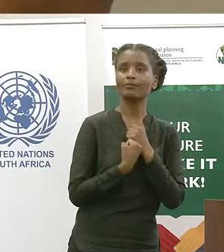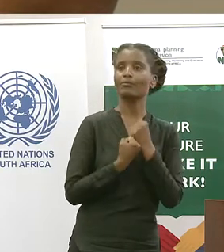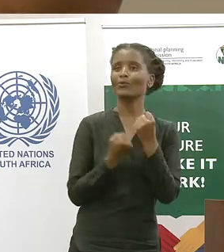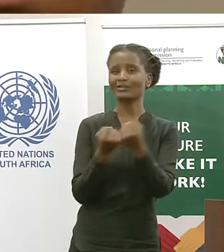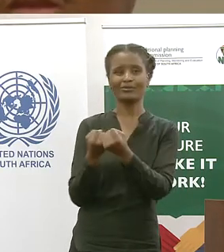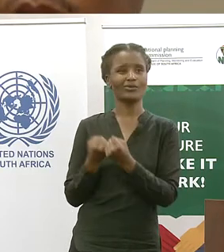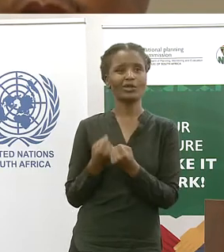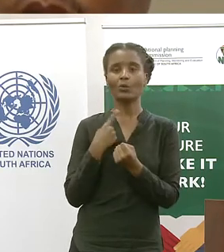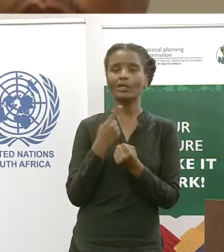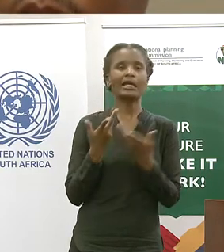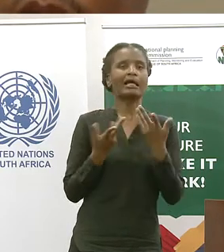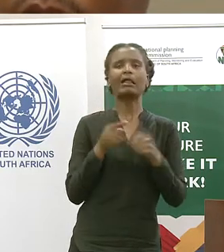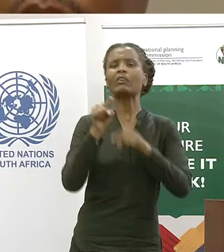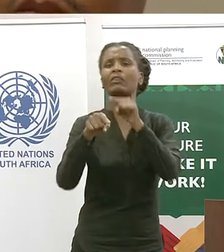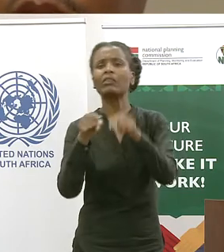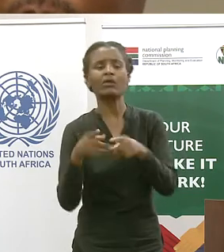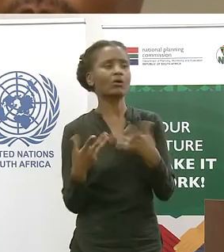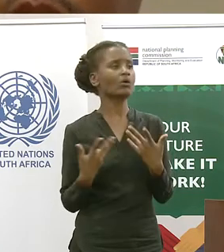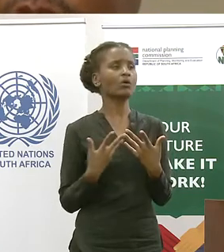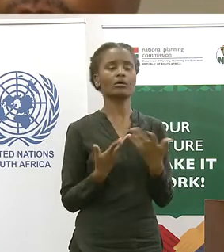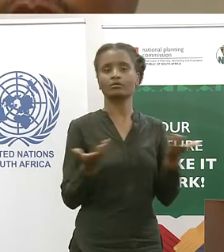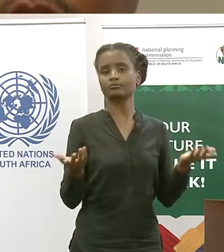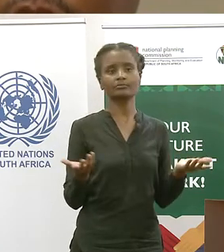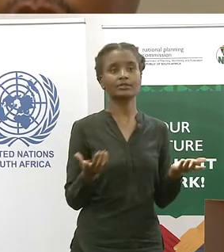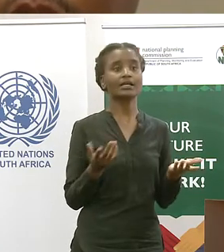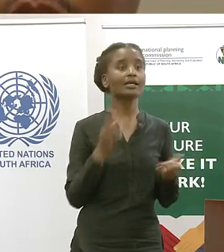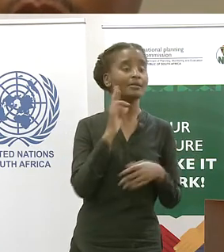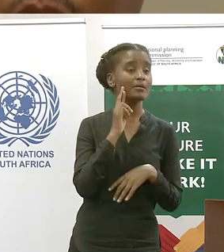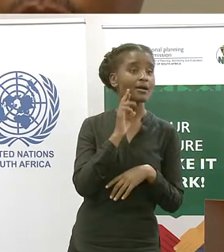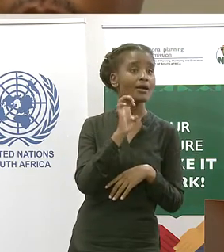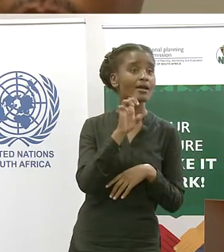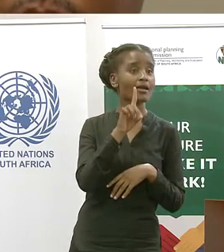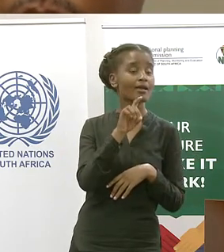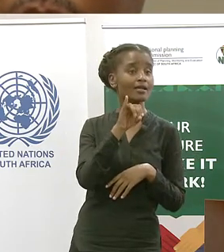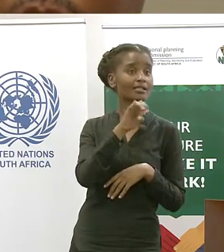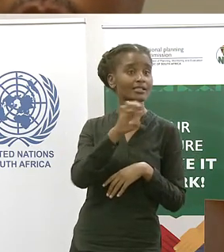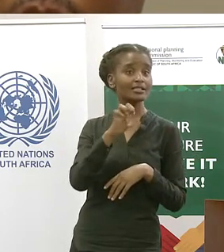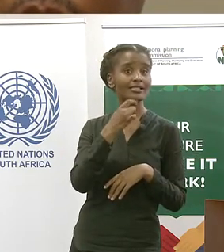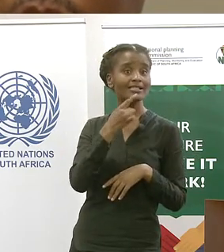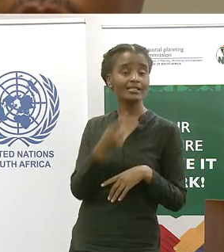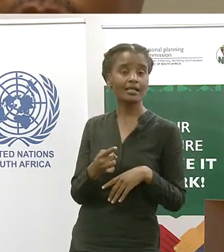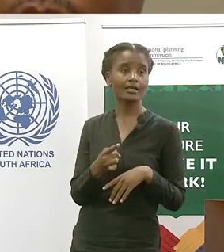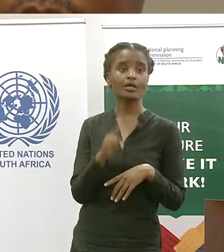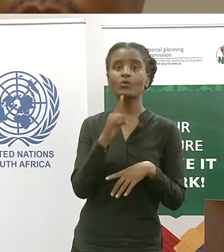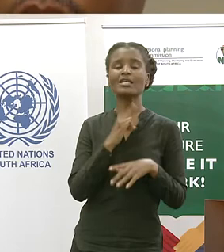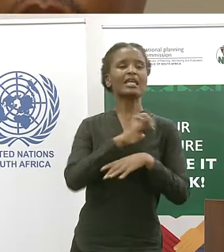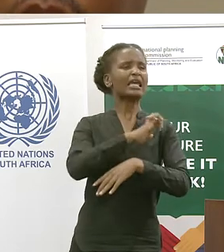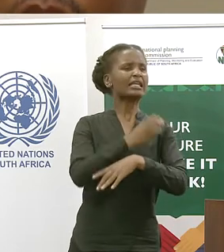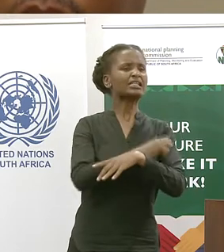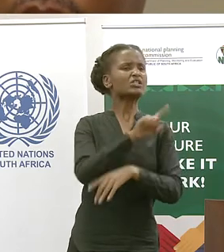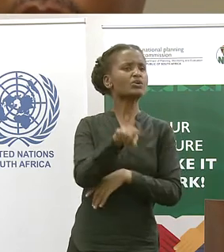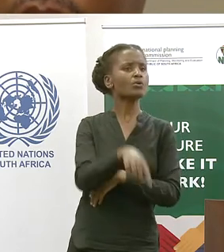And that is the ableism that Eddie talks about. We get preoccupied by the wrong energy. So